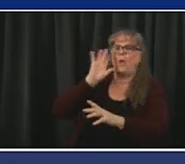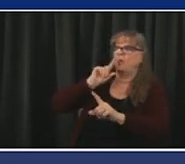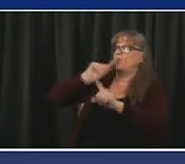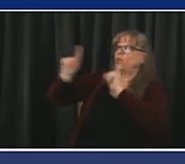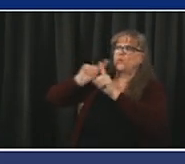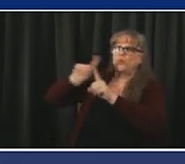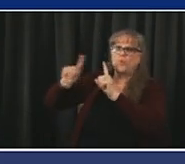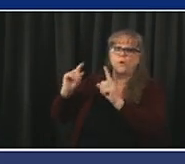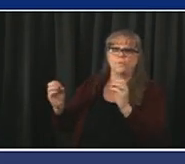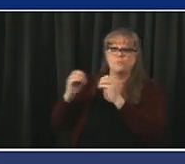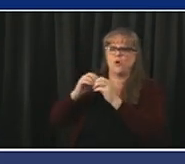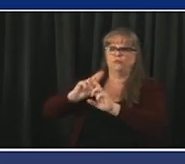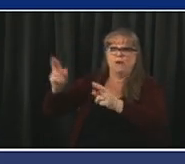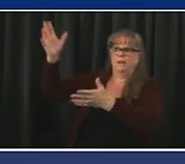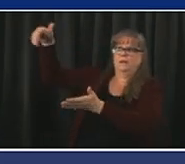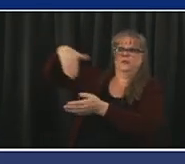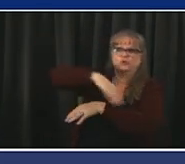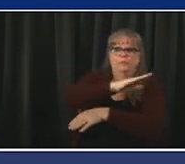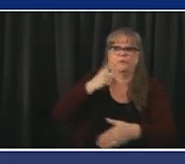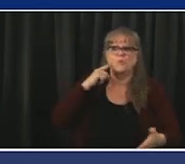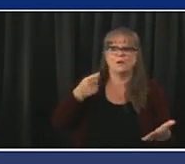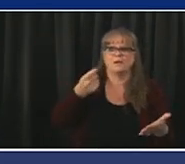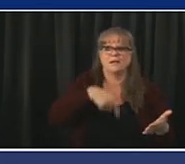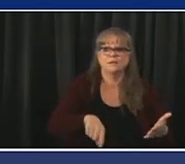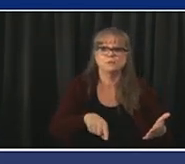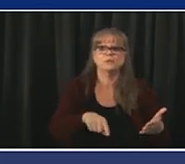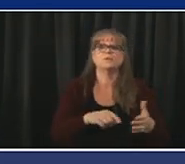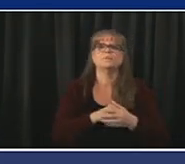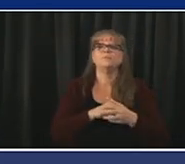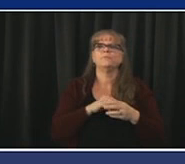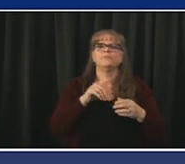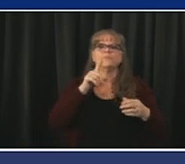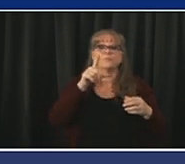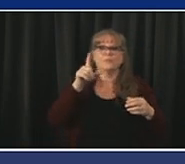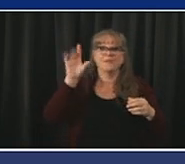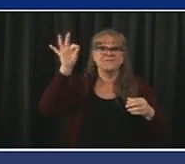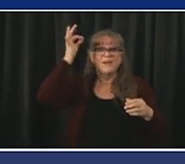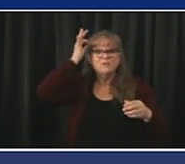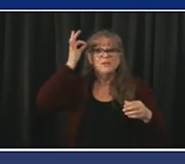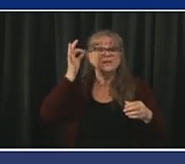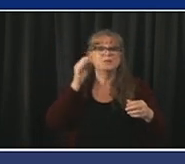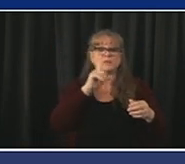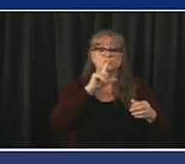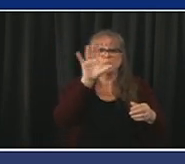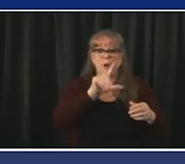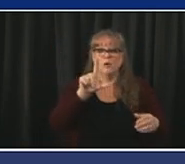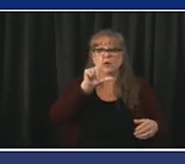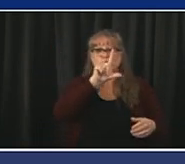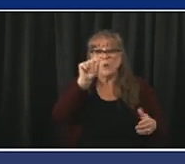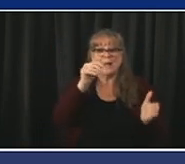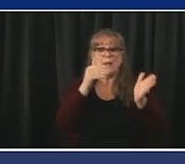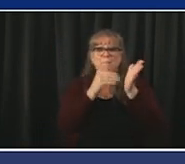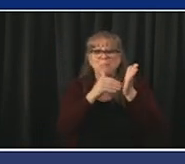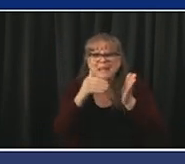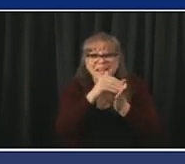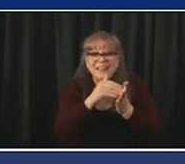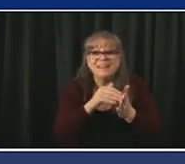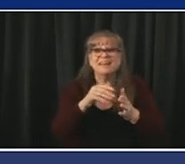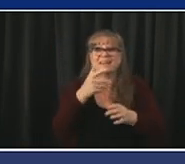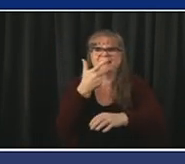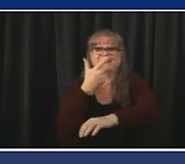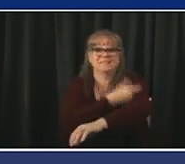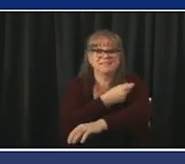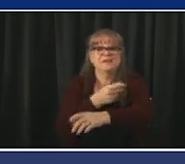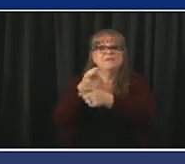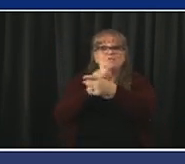told by the federal government that there will be 20 million doses for nationwide for the Johnson & Johnson vaccine. Our